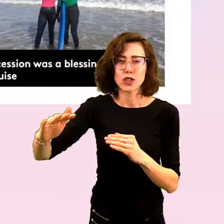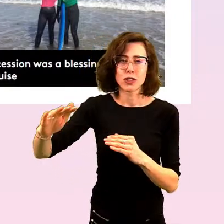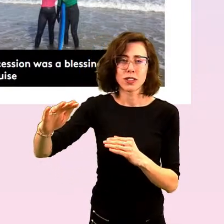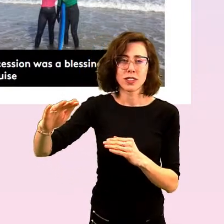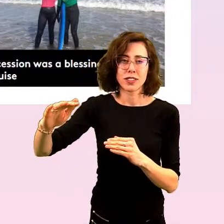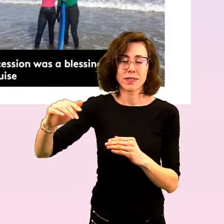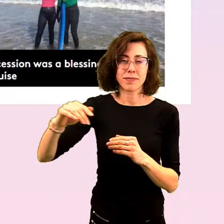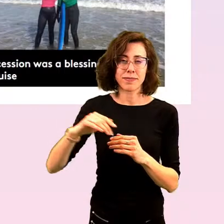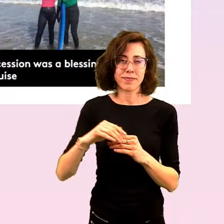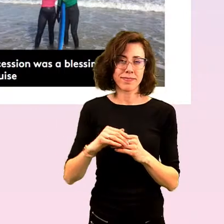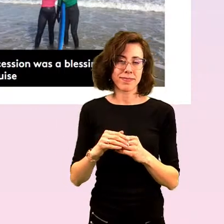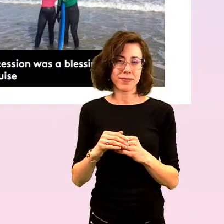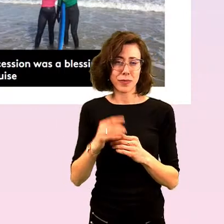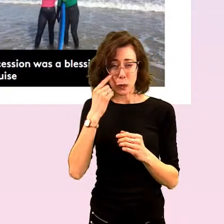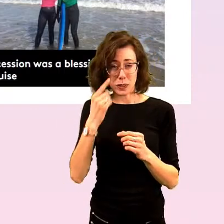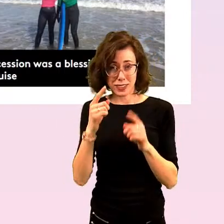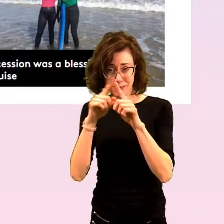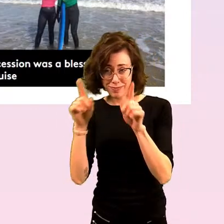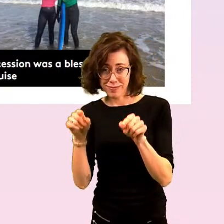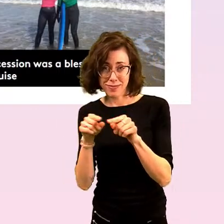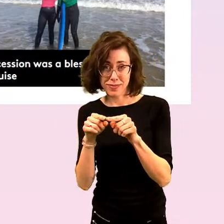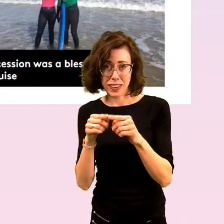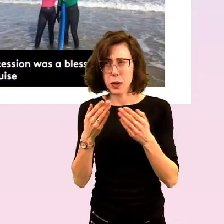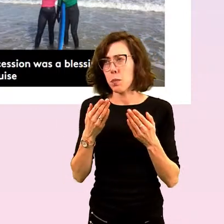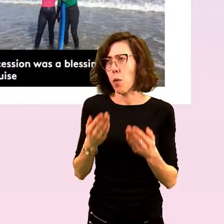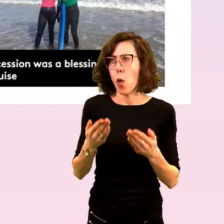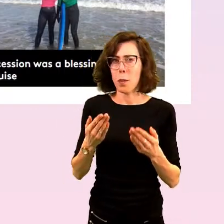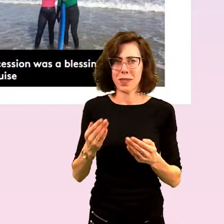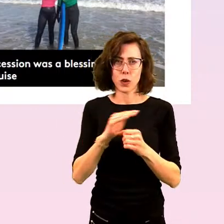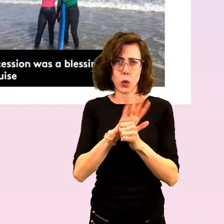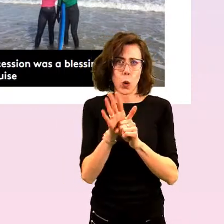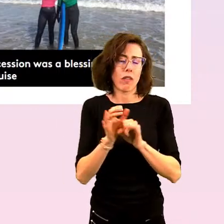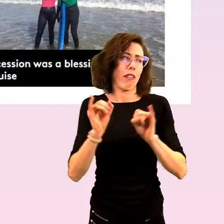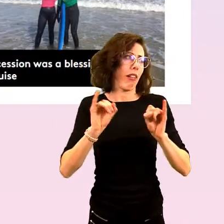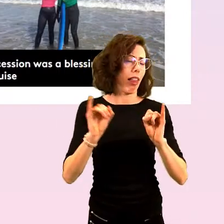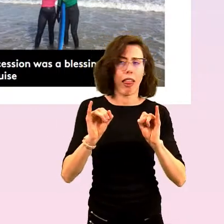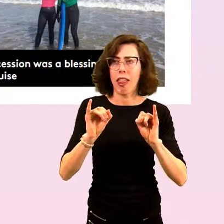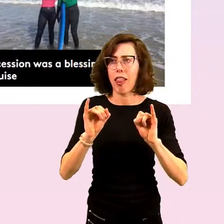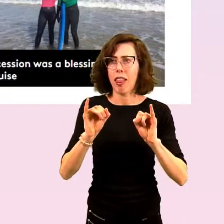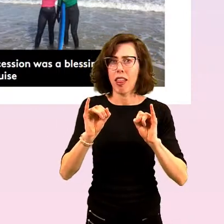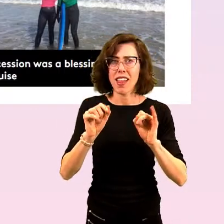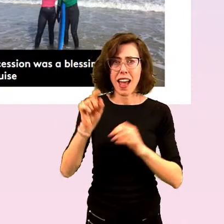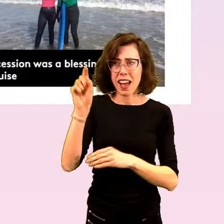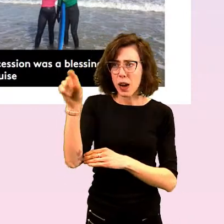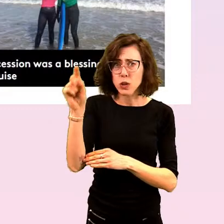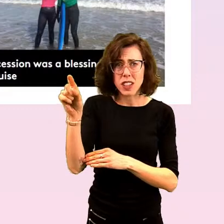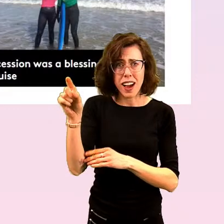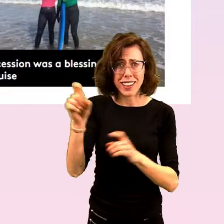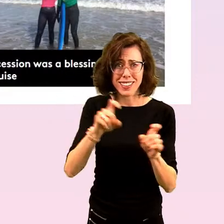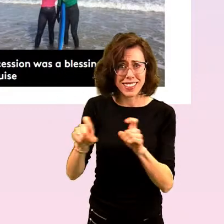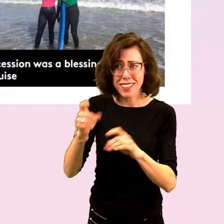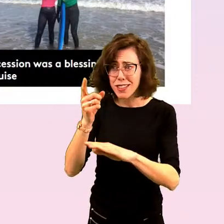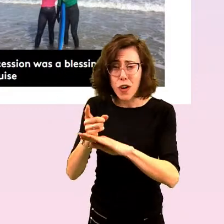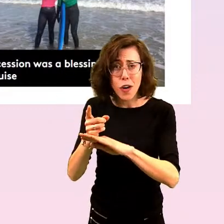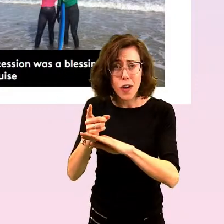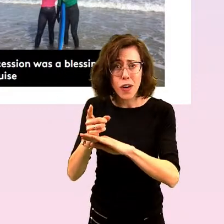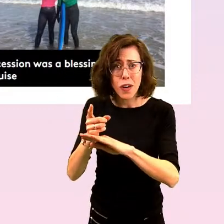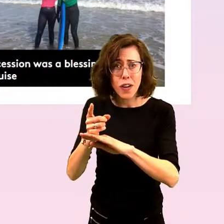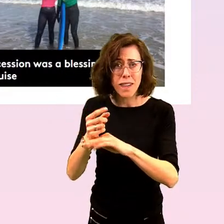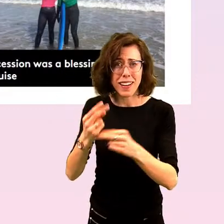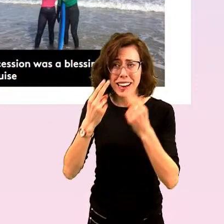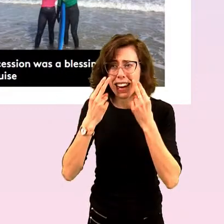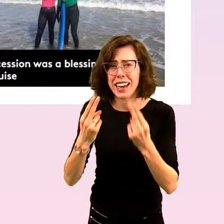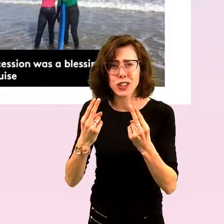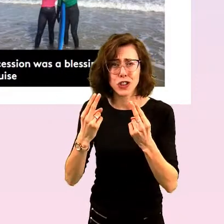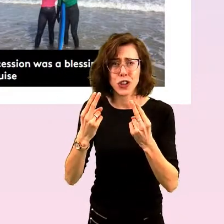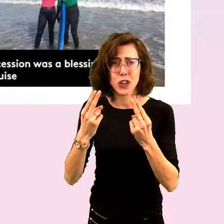this, even in the situation we're in, the outside is still there for many of us, and those of us who are lucky enough to be at the